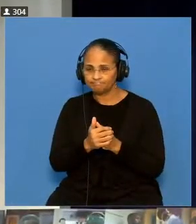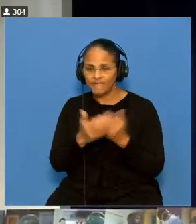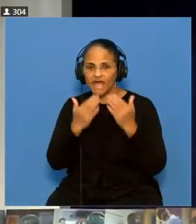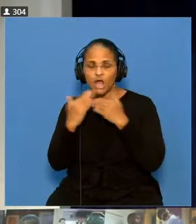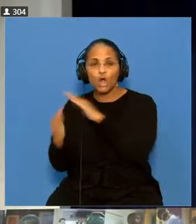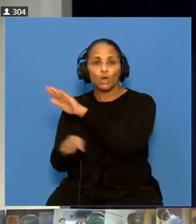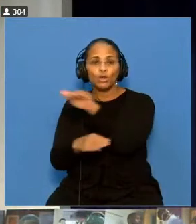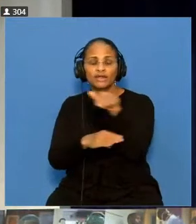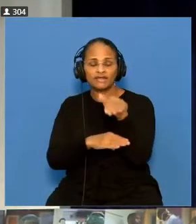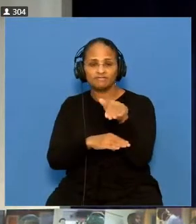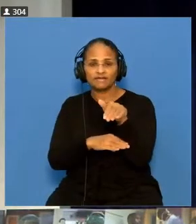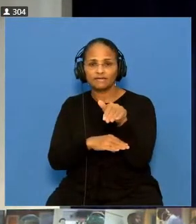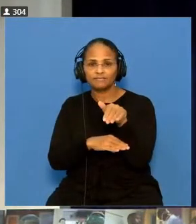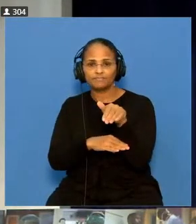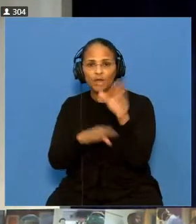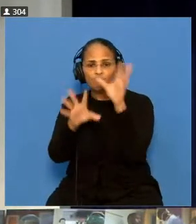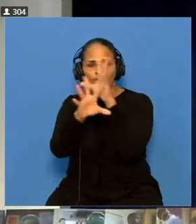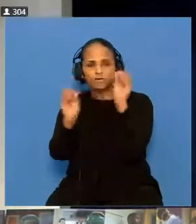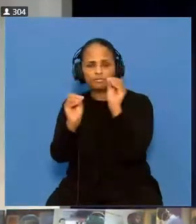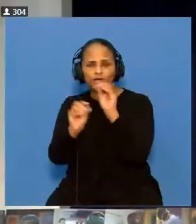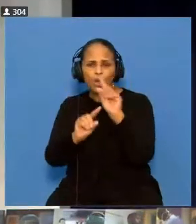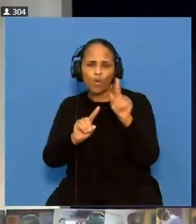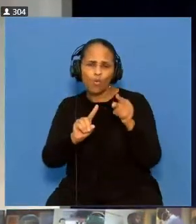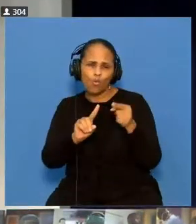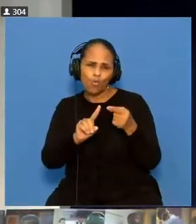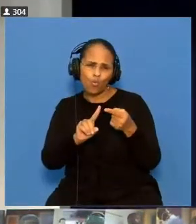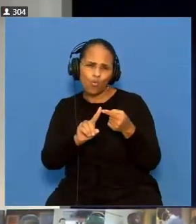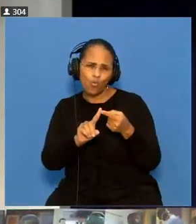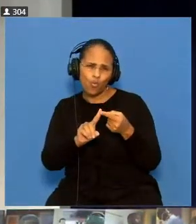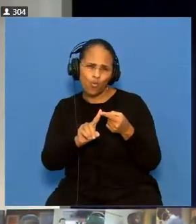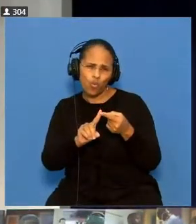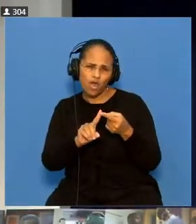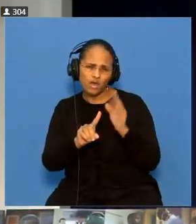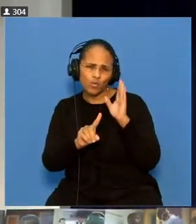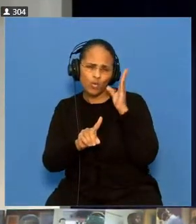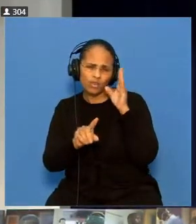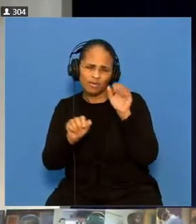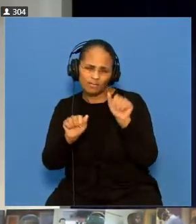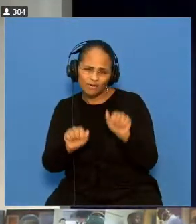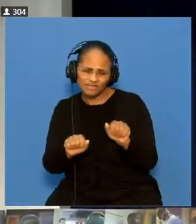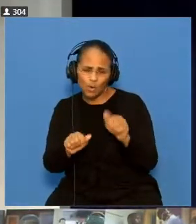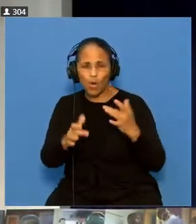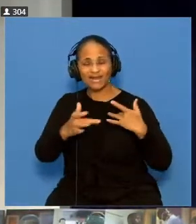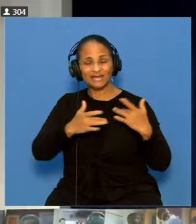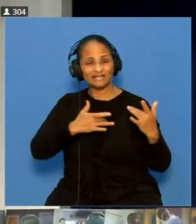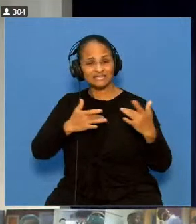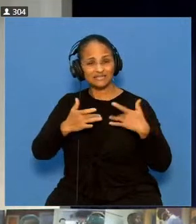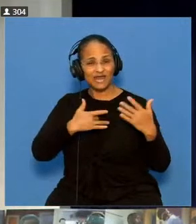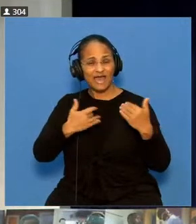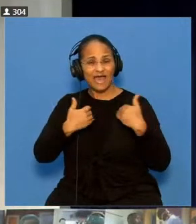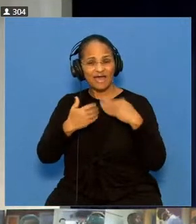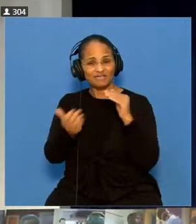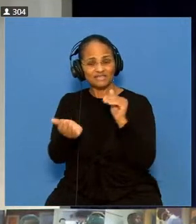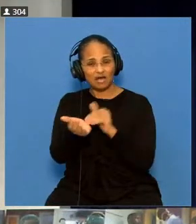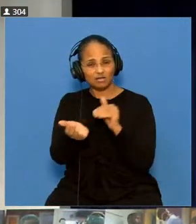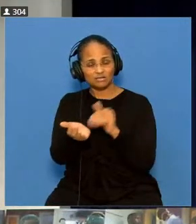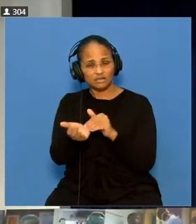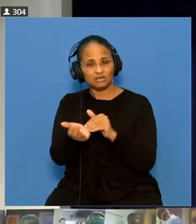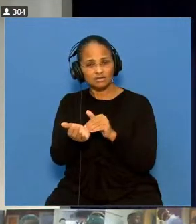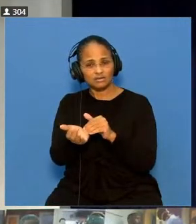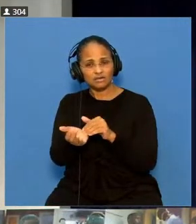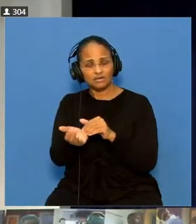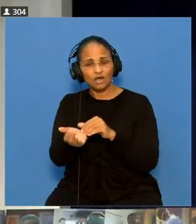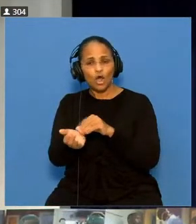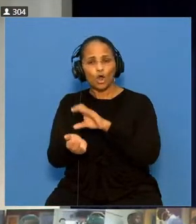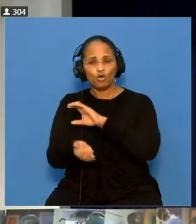Good evening. Premier when would it be possible or any consideration of having Dr.